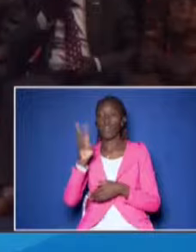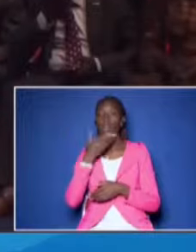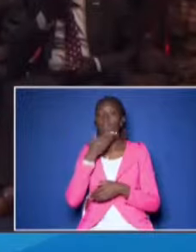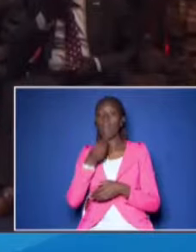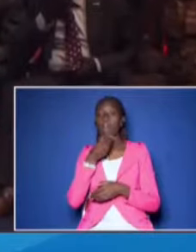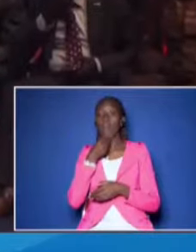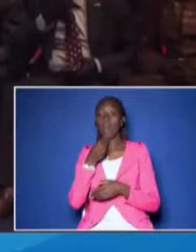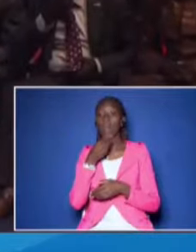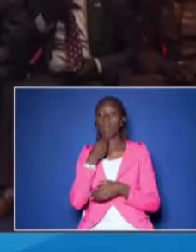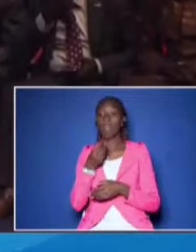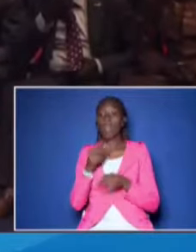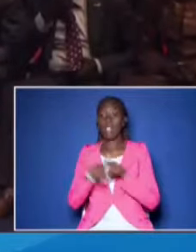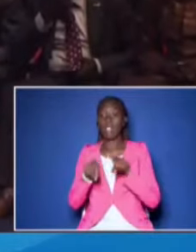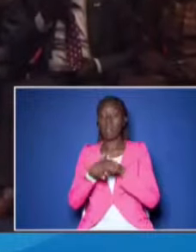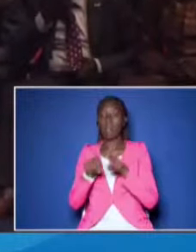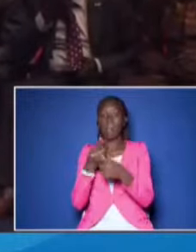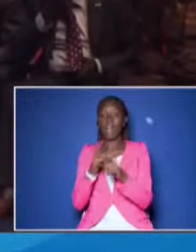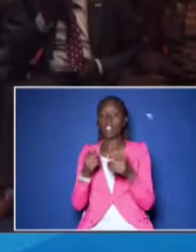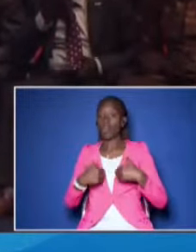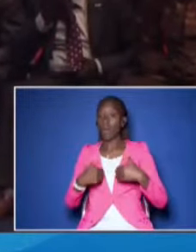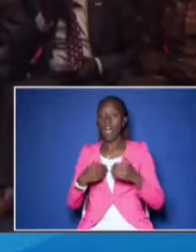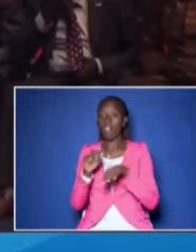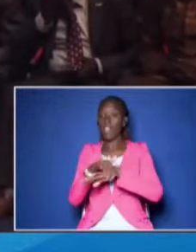but you have enough in the English